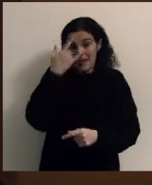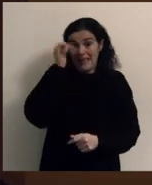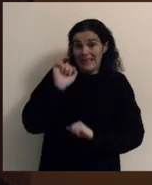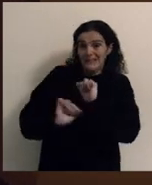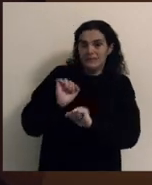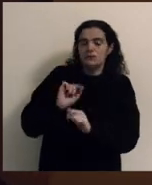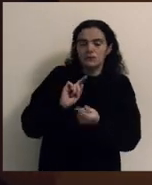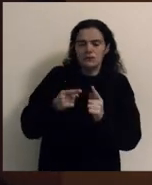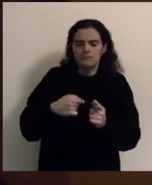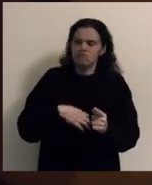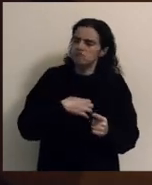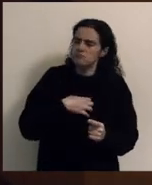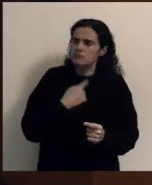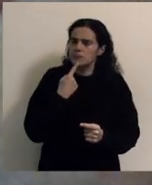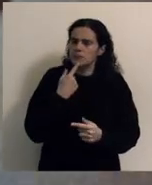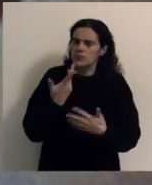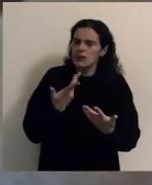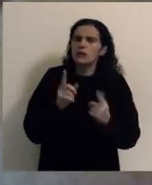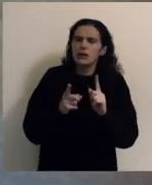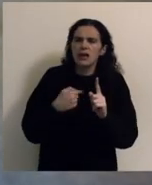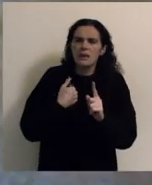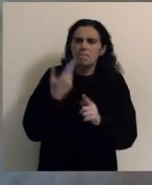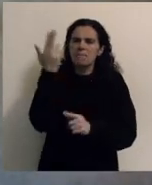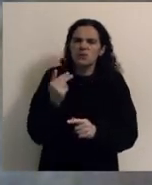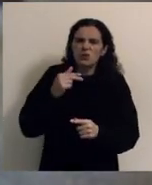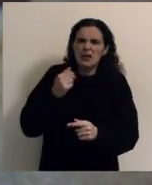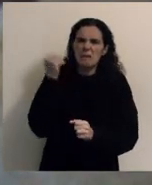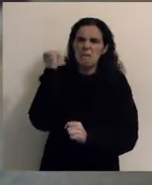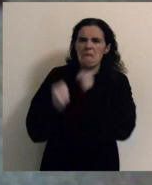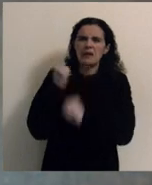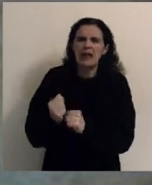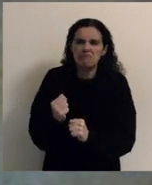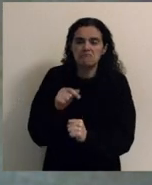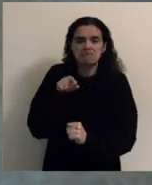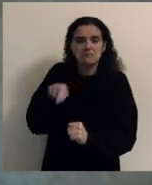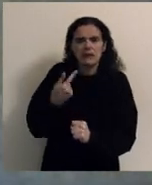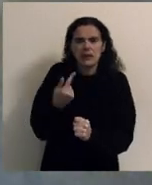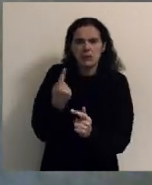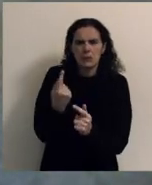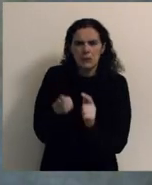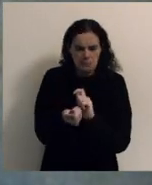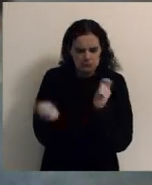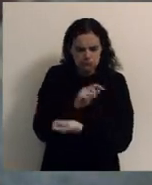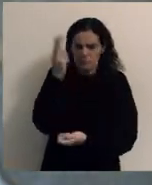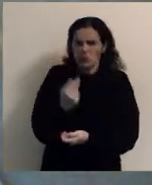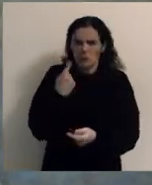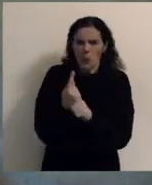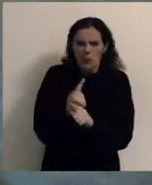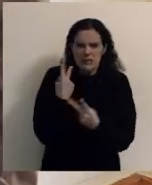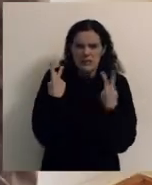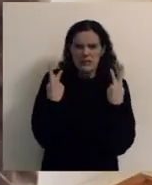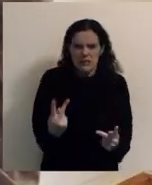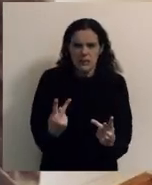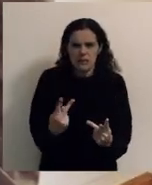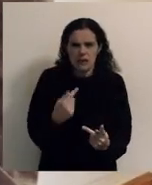Miró, in a sense, to assassinate painting, to turn painting into something aggressive, to turn